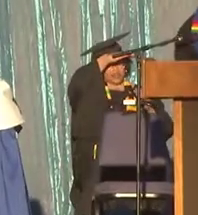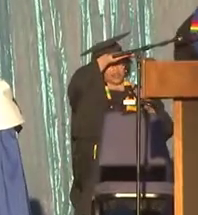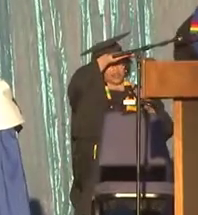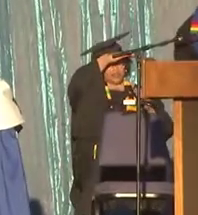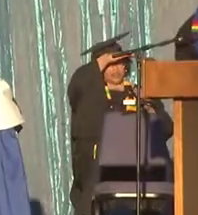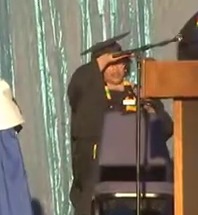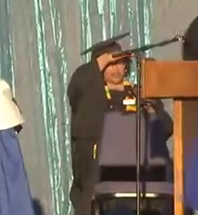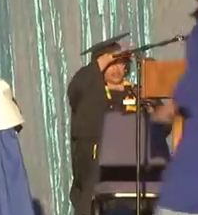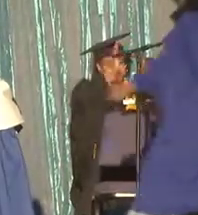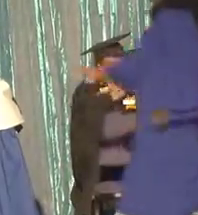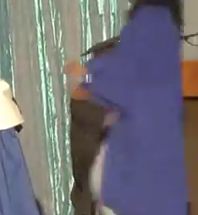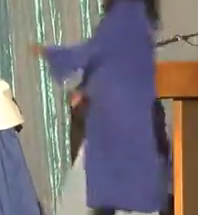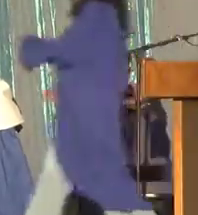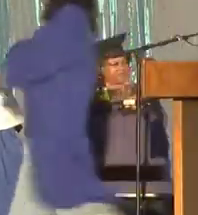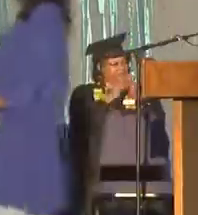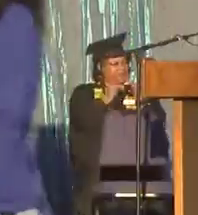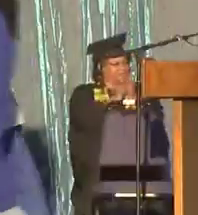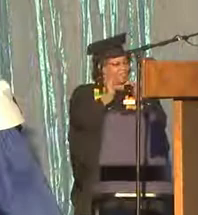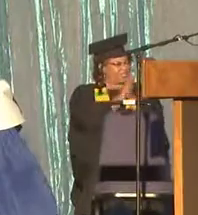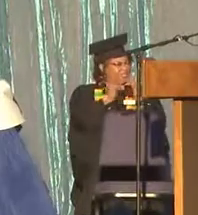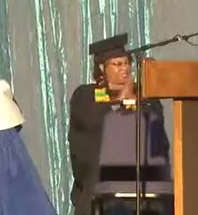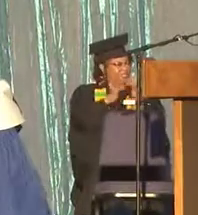Yolanda Mixon.